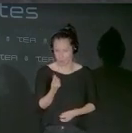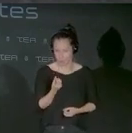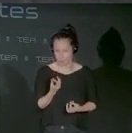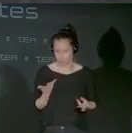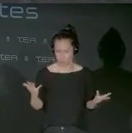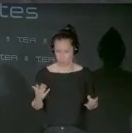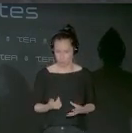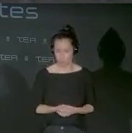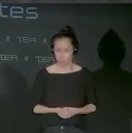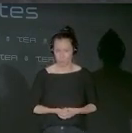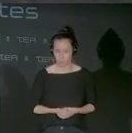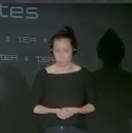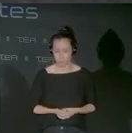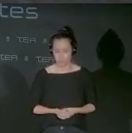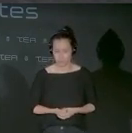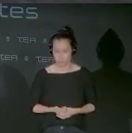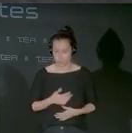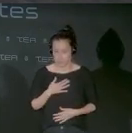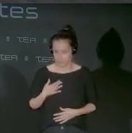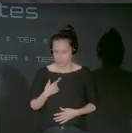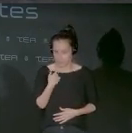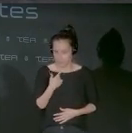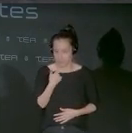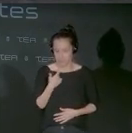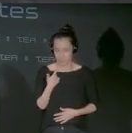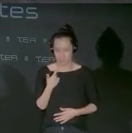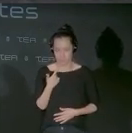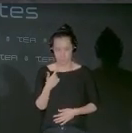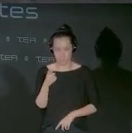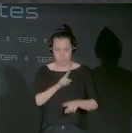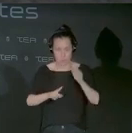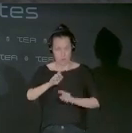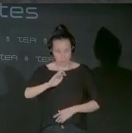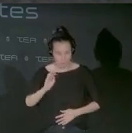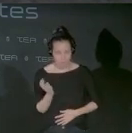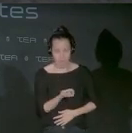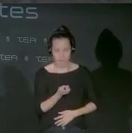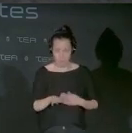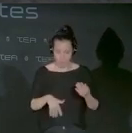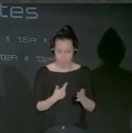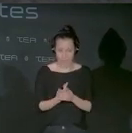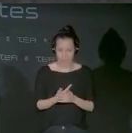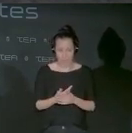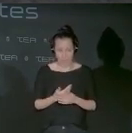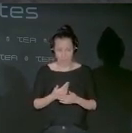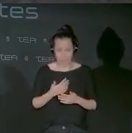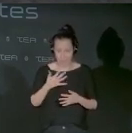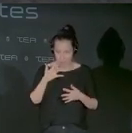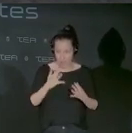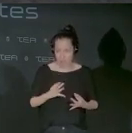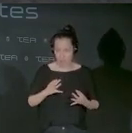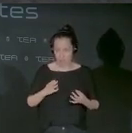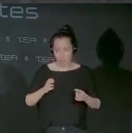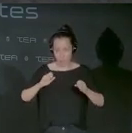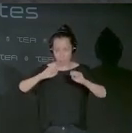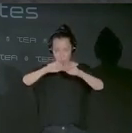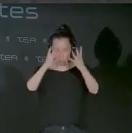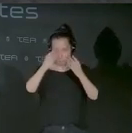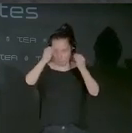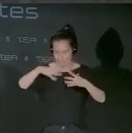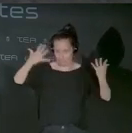be some sort of metaverse/virtual worlds thing. But it's not going to look like what major